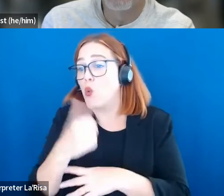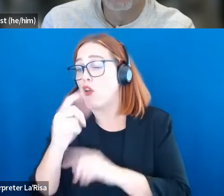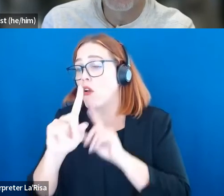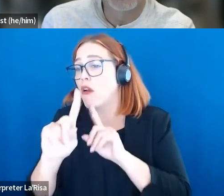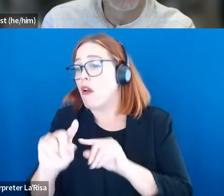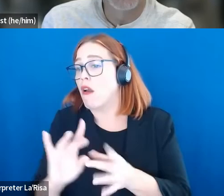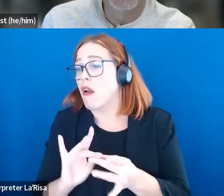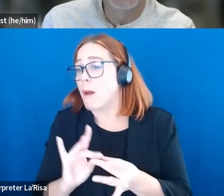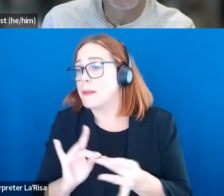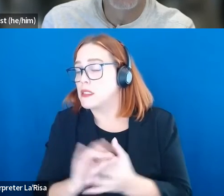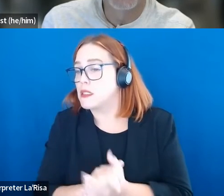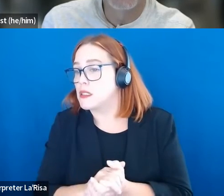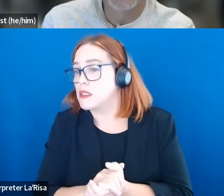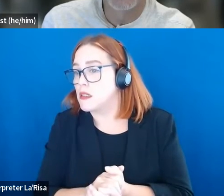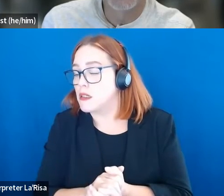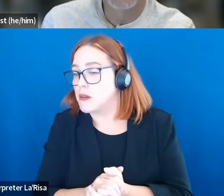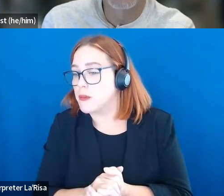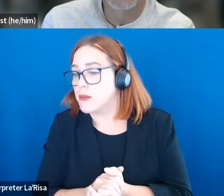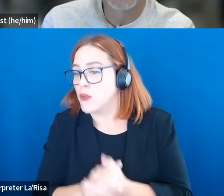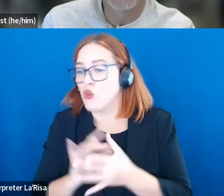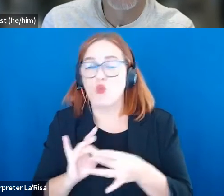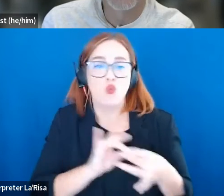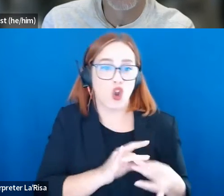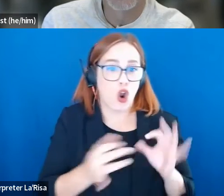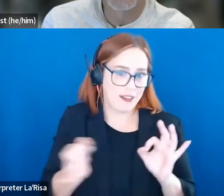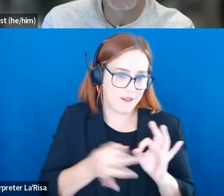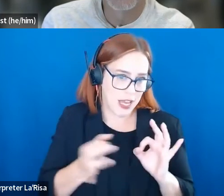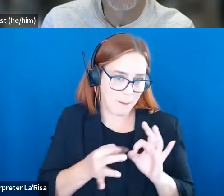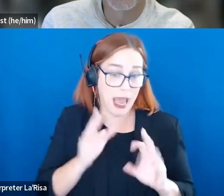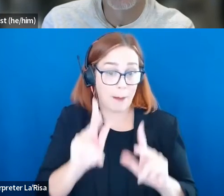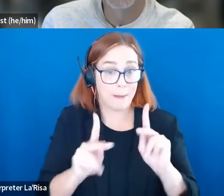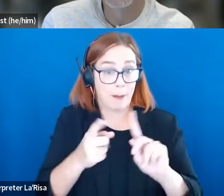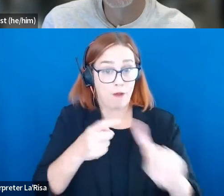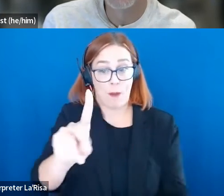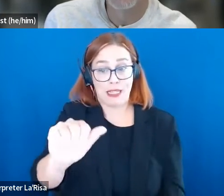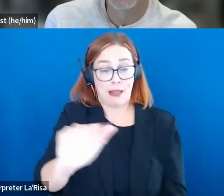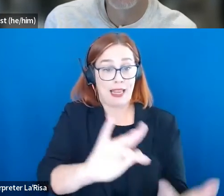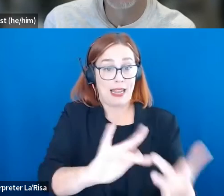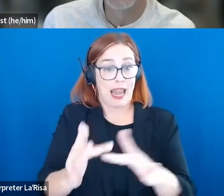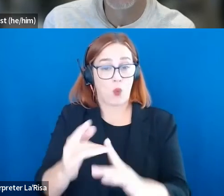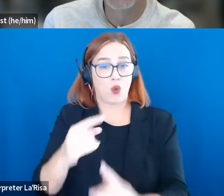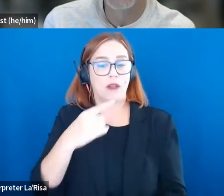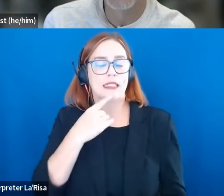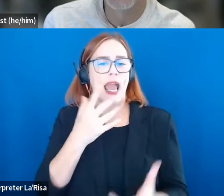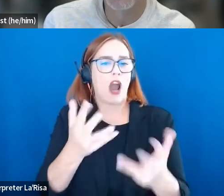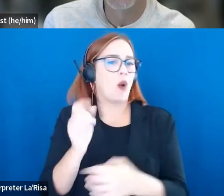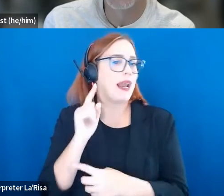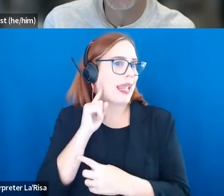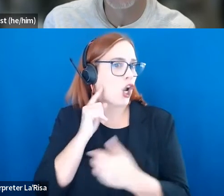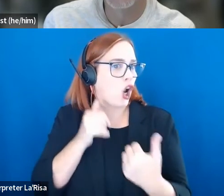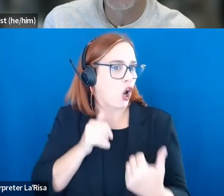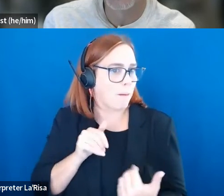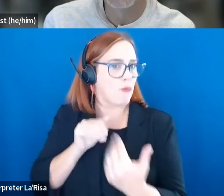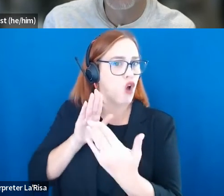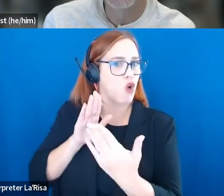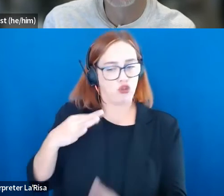here around your feedback that you're asking for. I see folks from Disability Network saying, I would love to hear approaches to volunteer